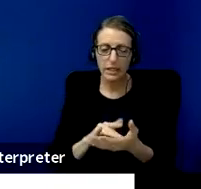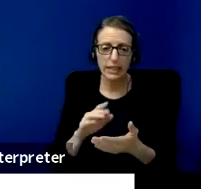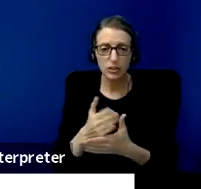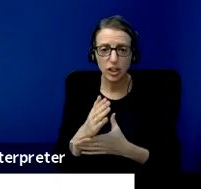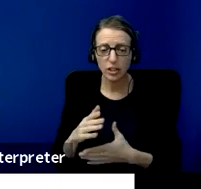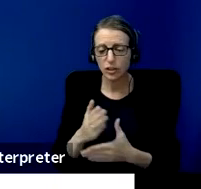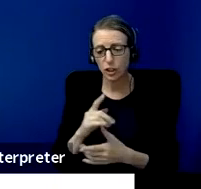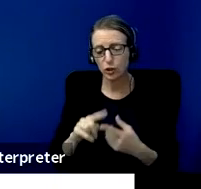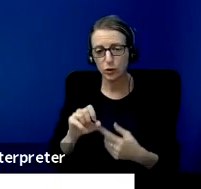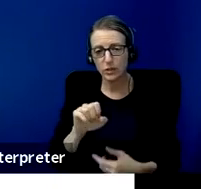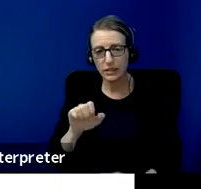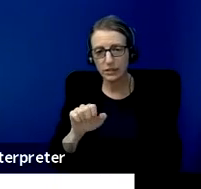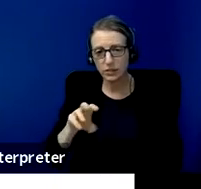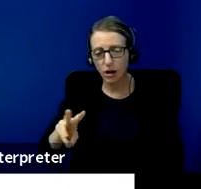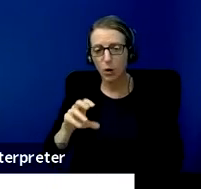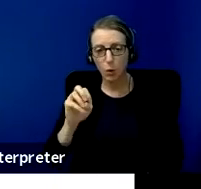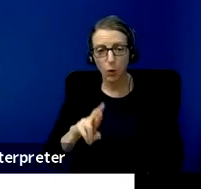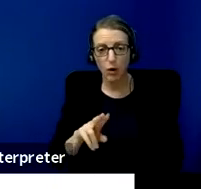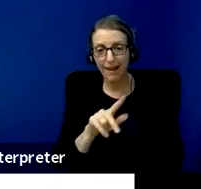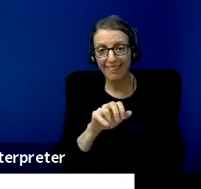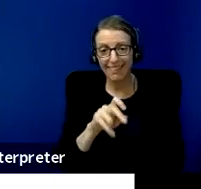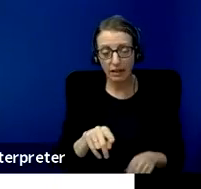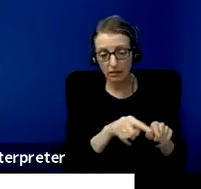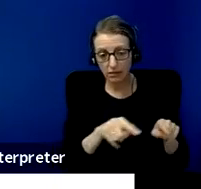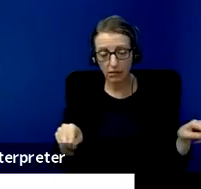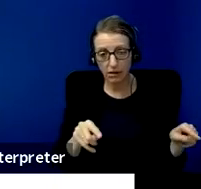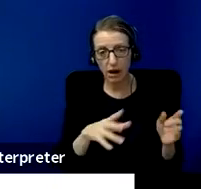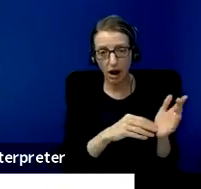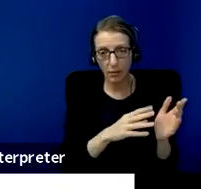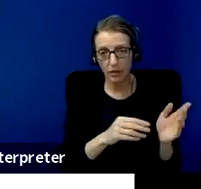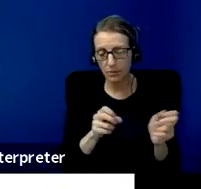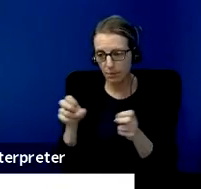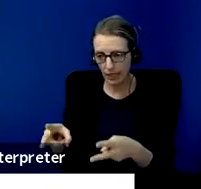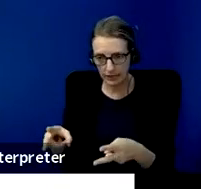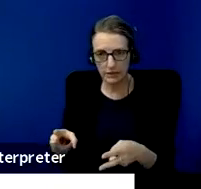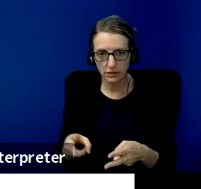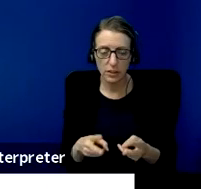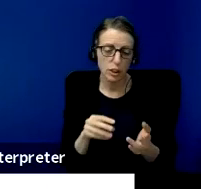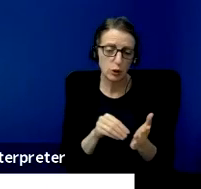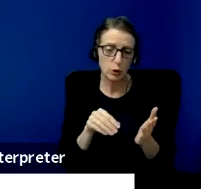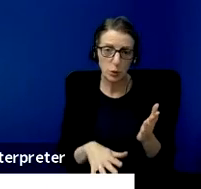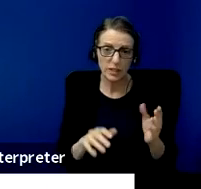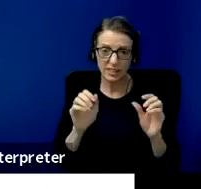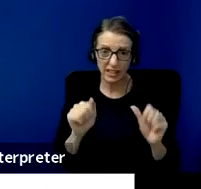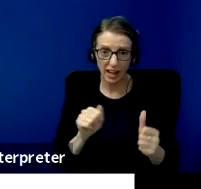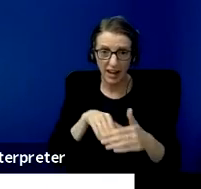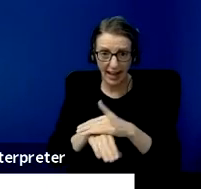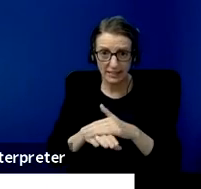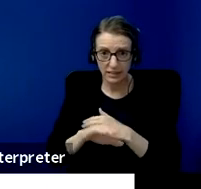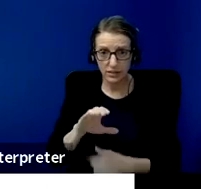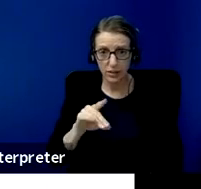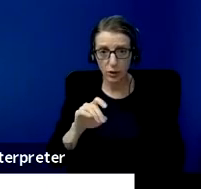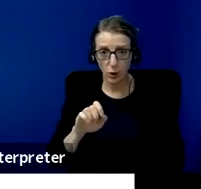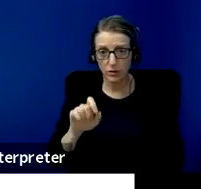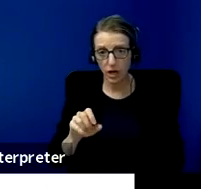Seesaw, or copy the link and paste it into Seesaw, which means that students can access code.org resources.